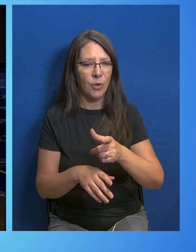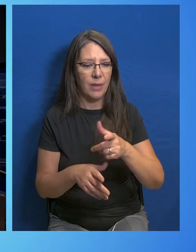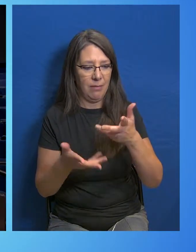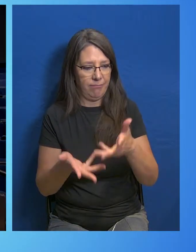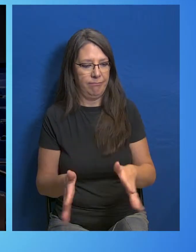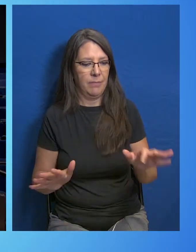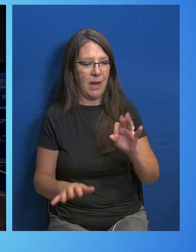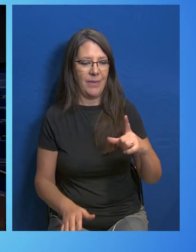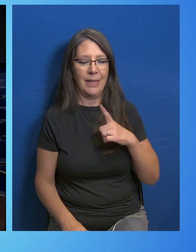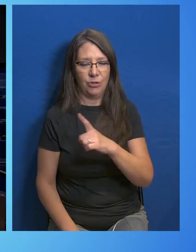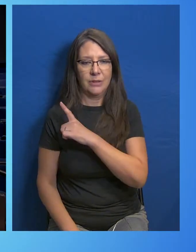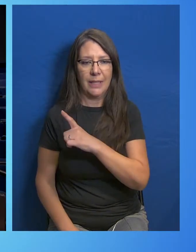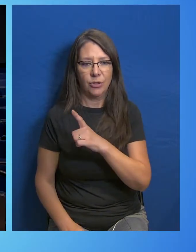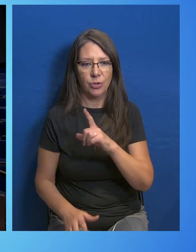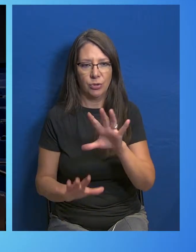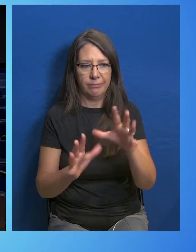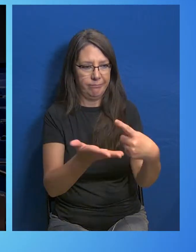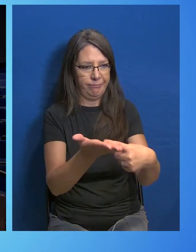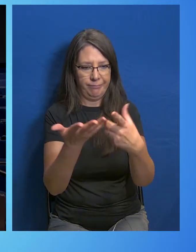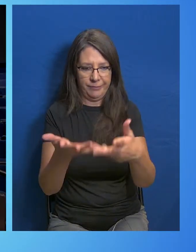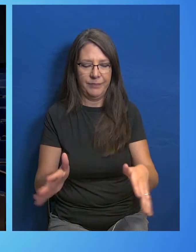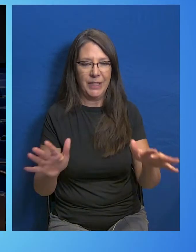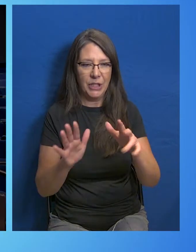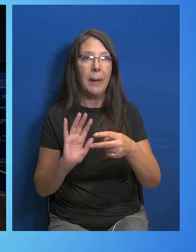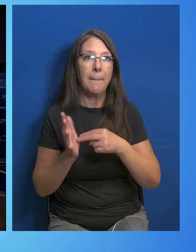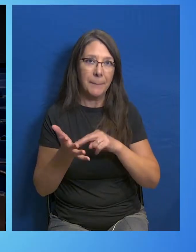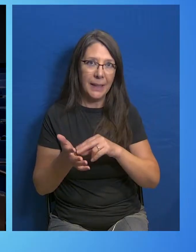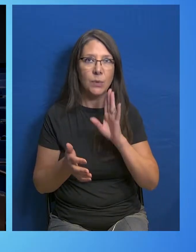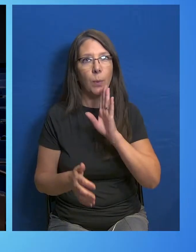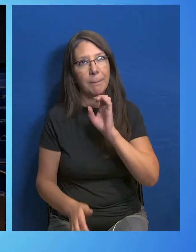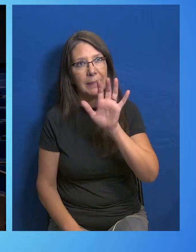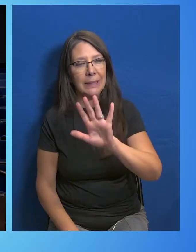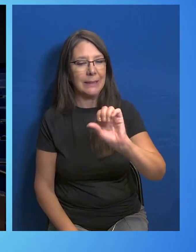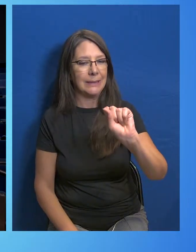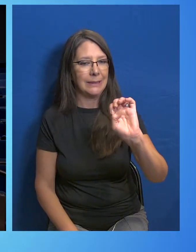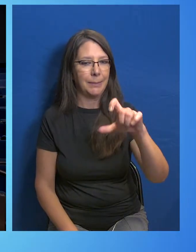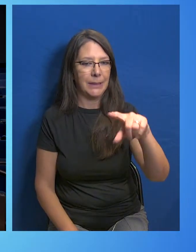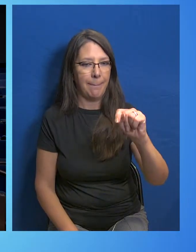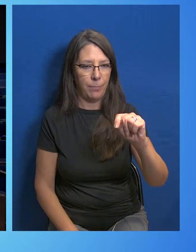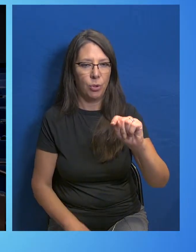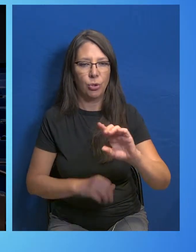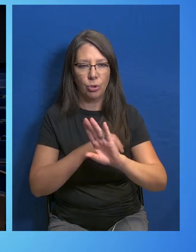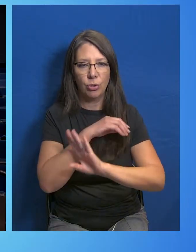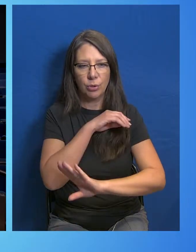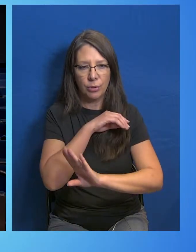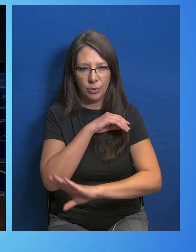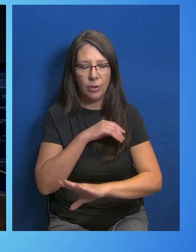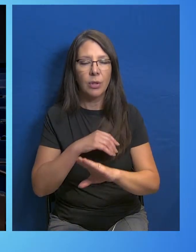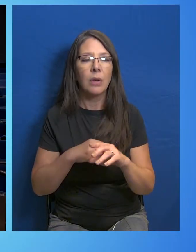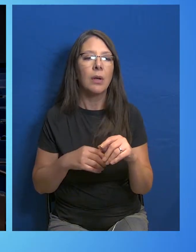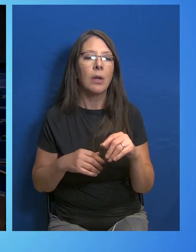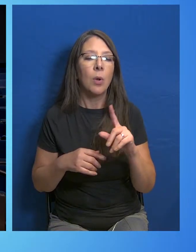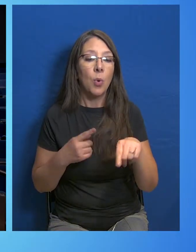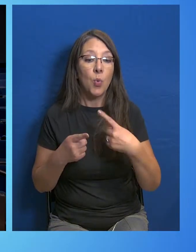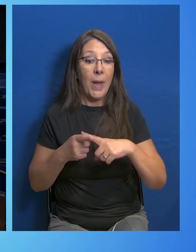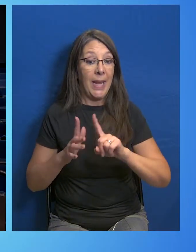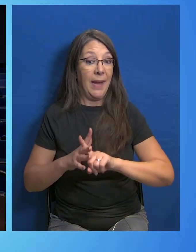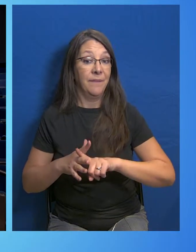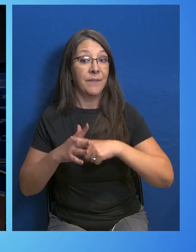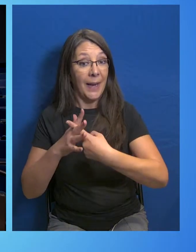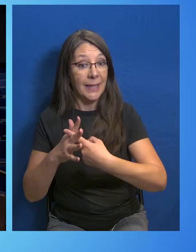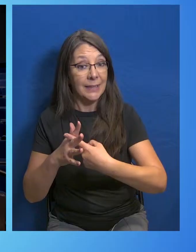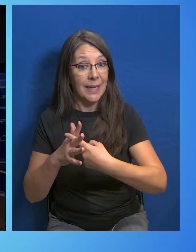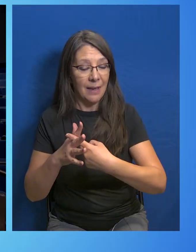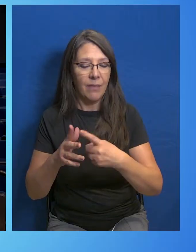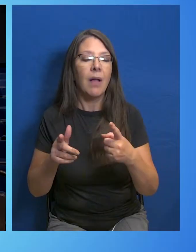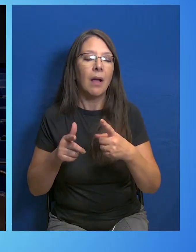Typically, that is sometime around September. And then once it becomes effective, that's when we could start